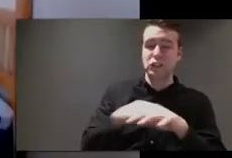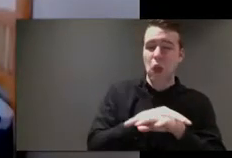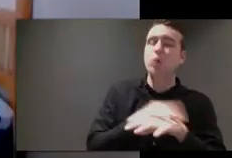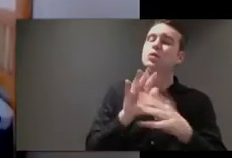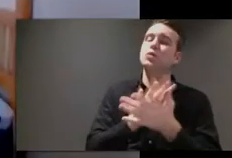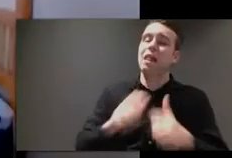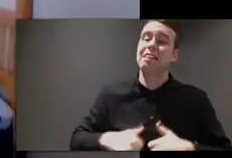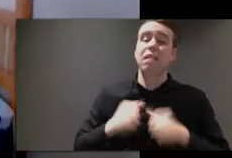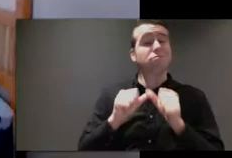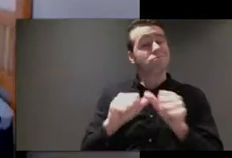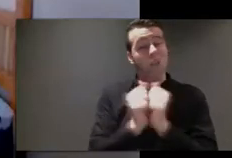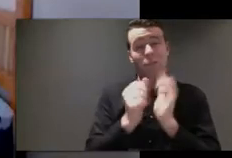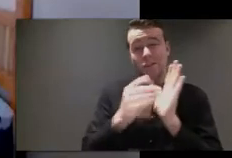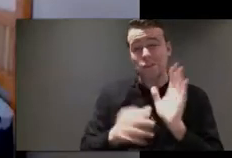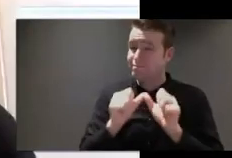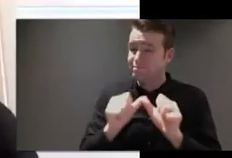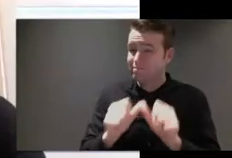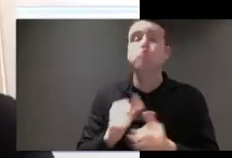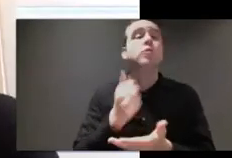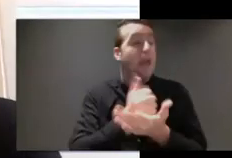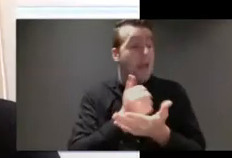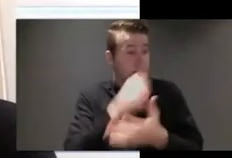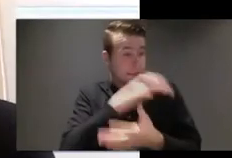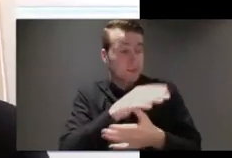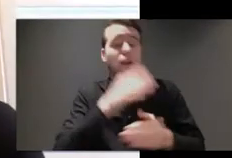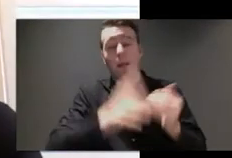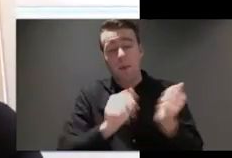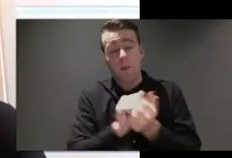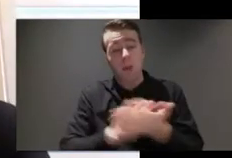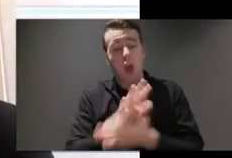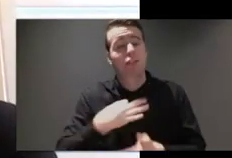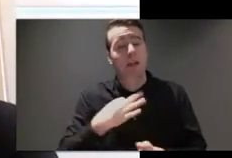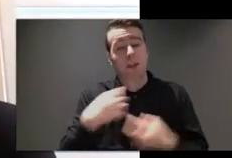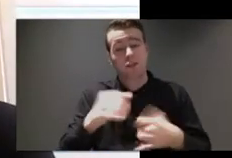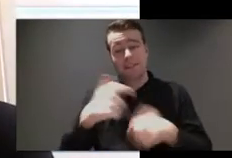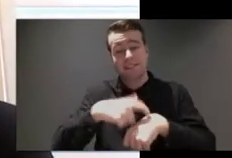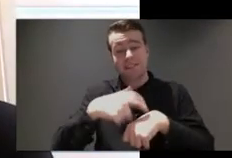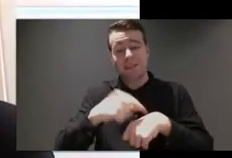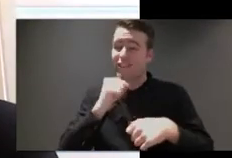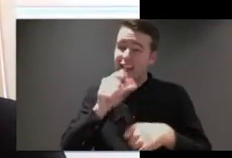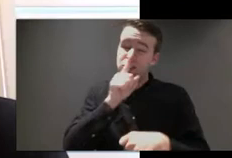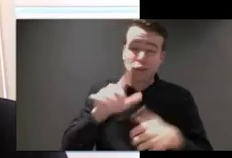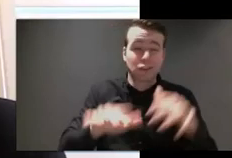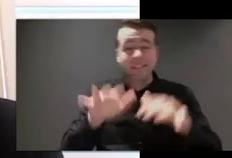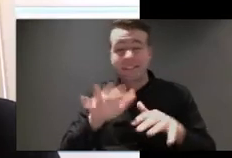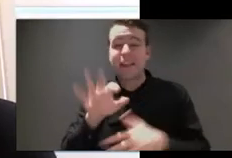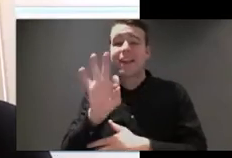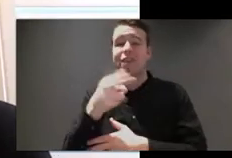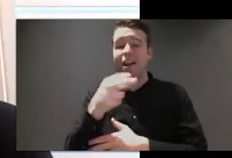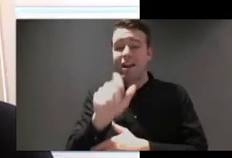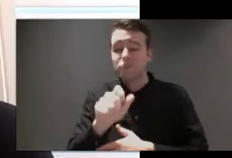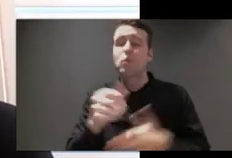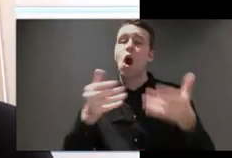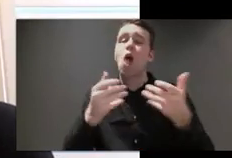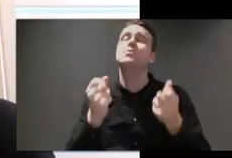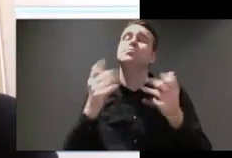has continued for our students. To help seniors complete their college applications during this time of uncertainty, Franklin has hosted